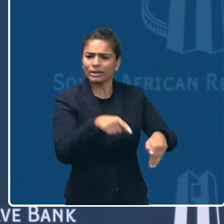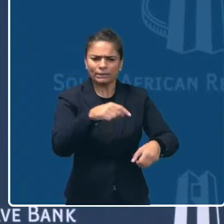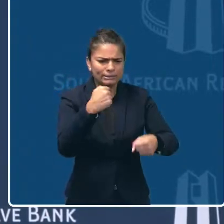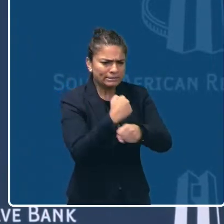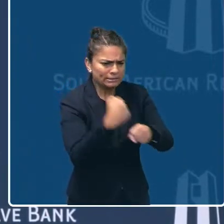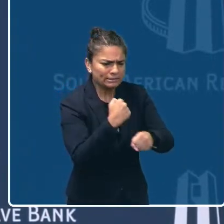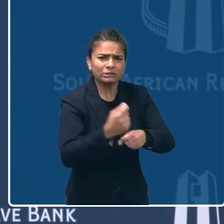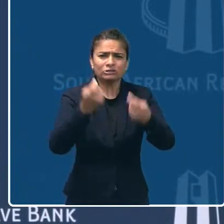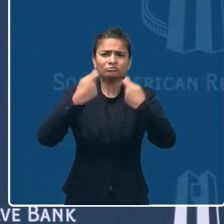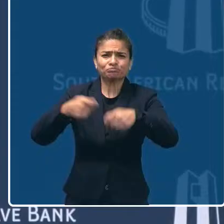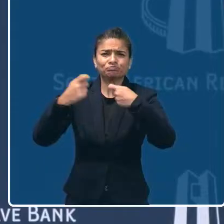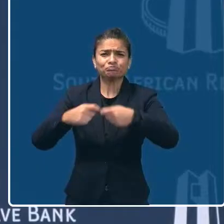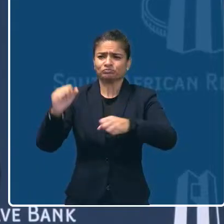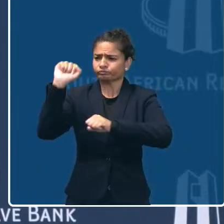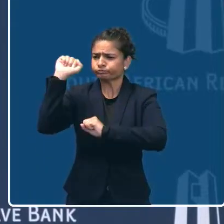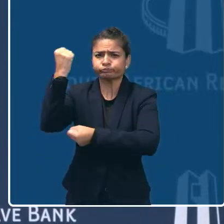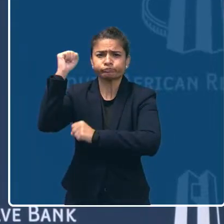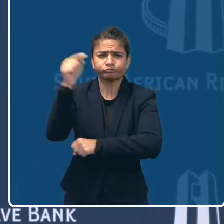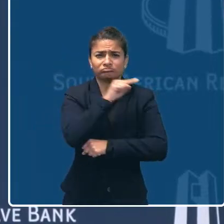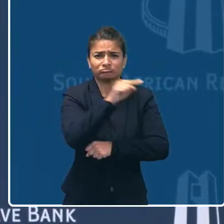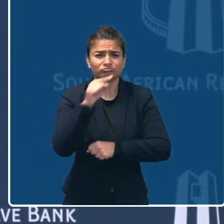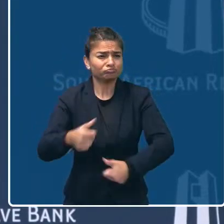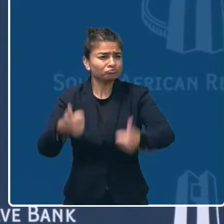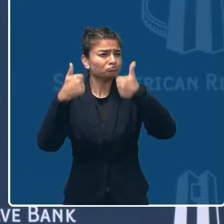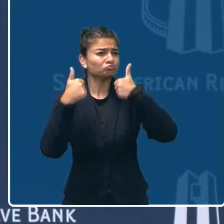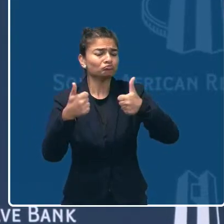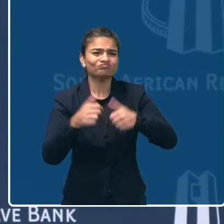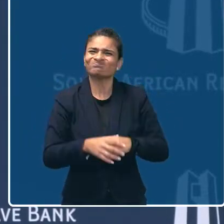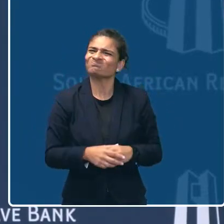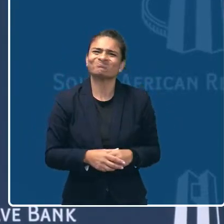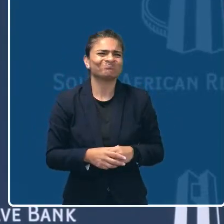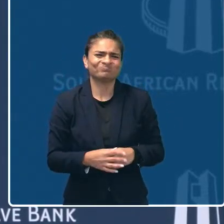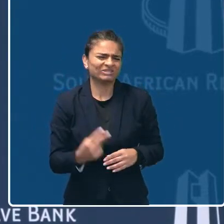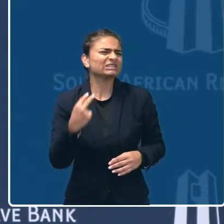been disappointing and unemployment has risen.